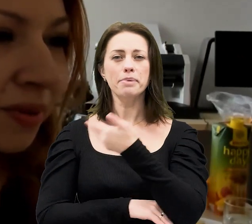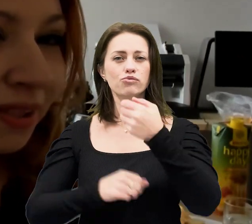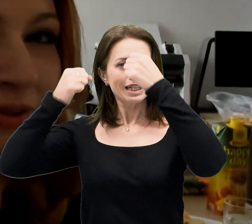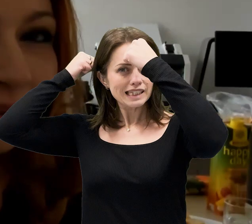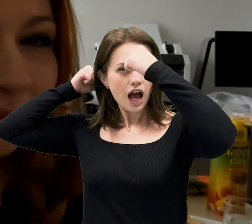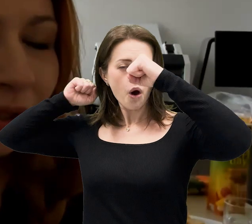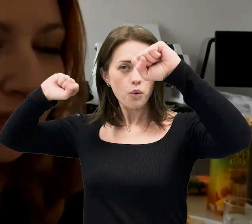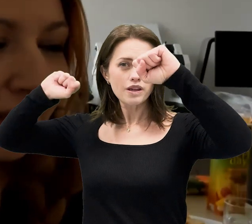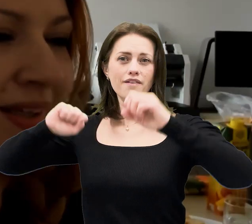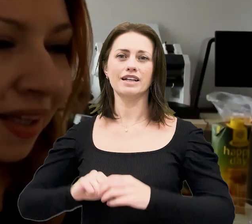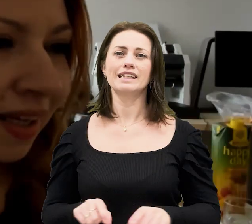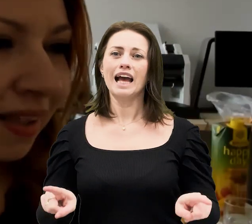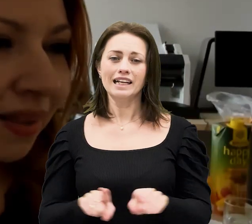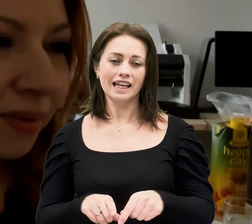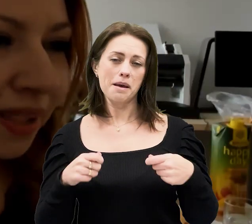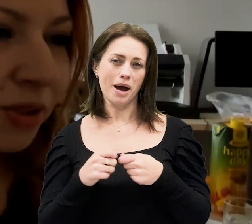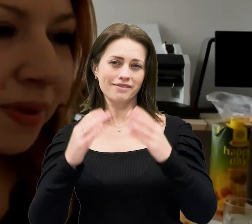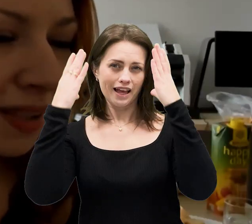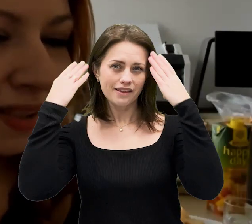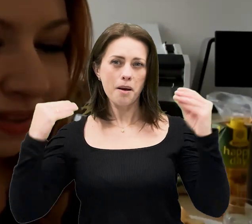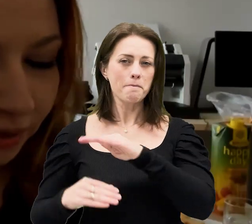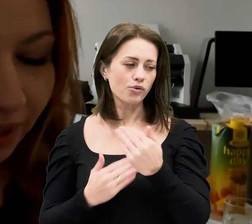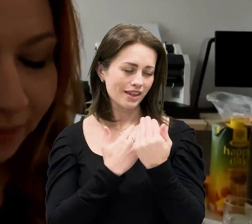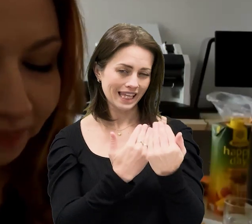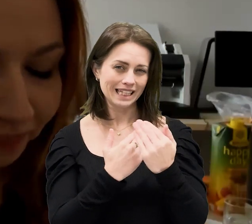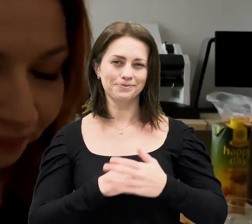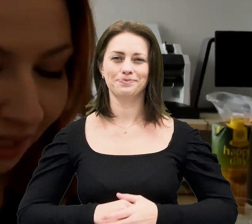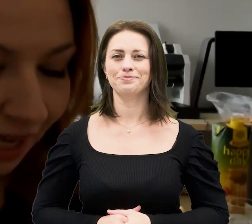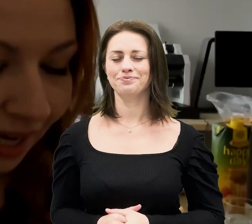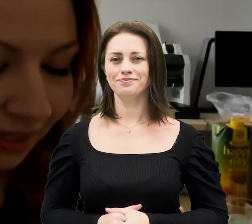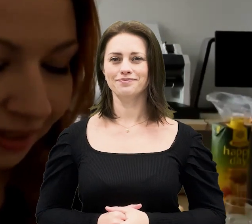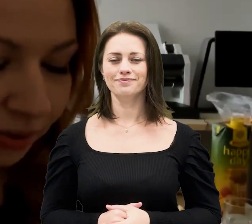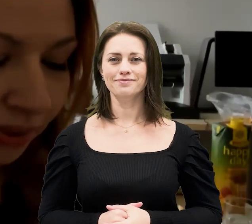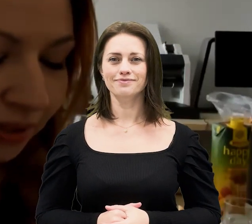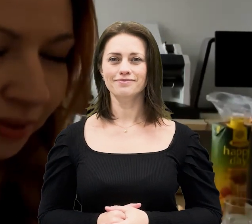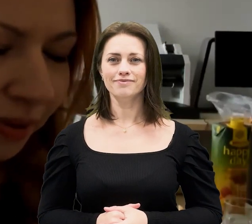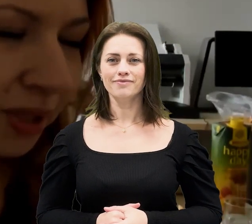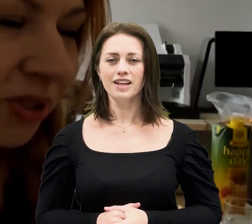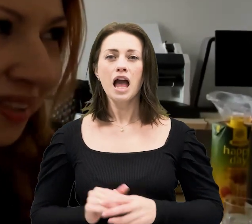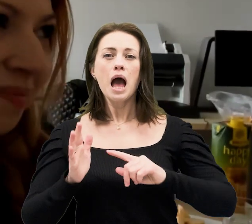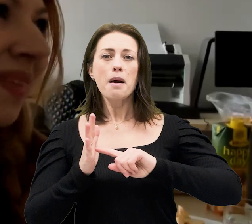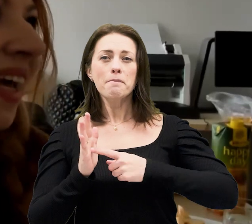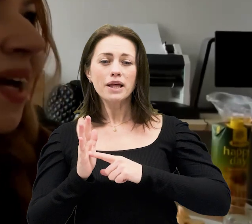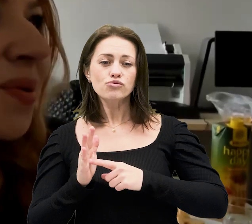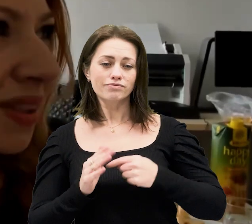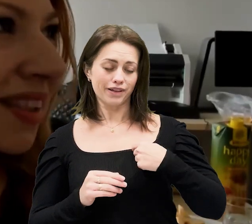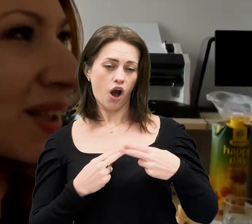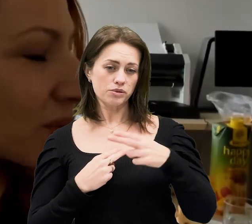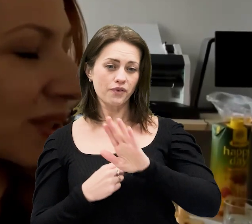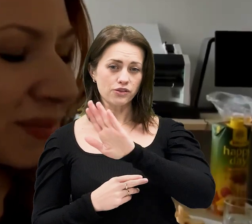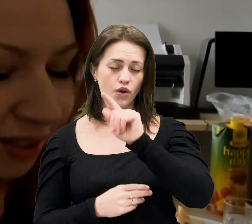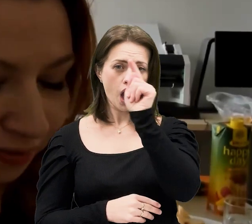the University of West Bohemia and our Dutch partners as well. And to answer your question,